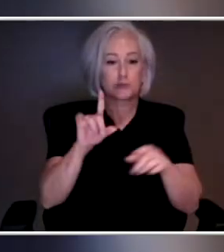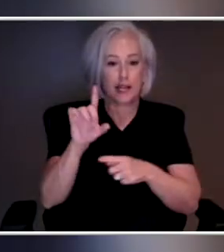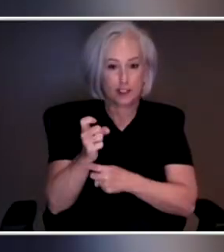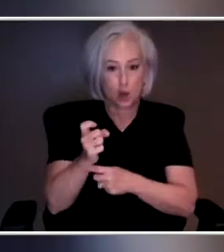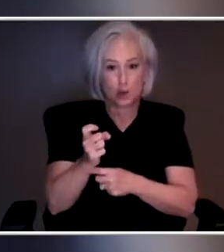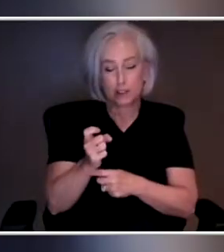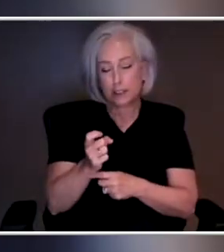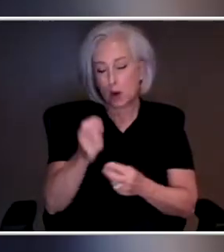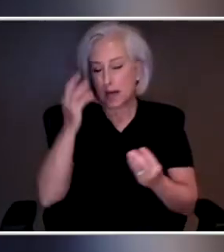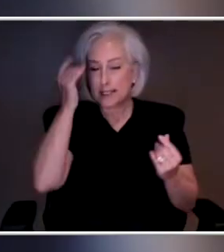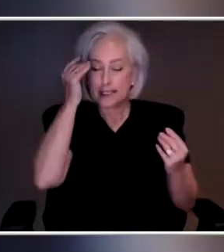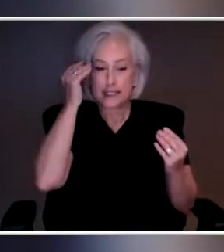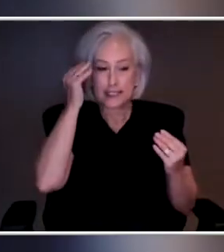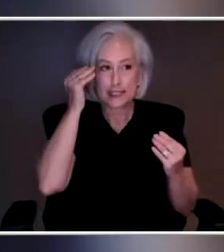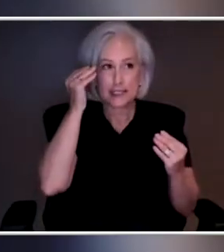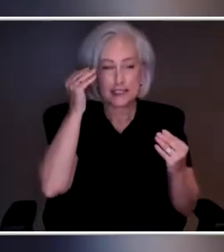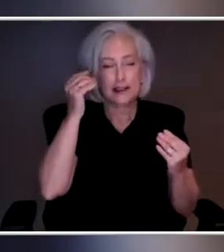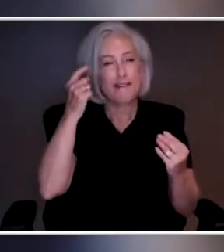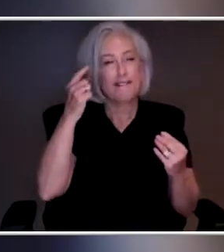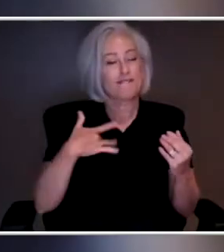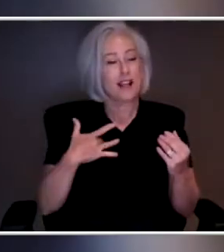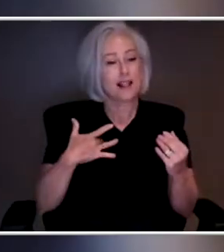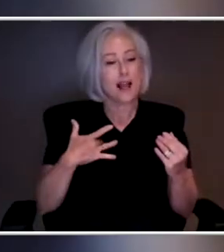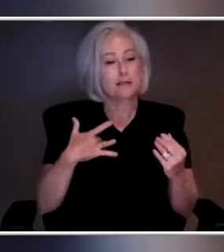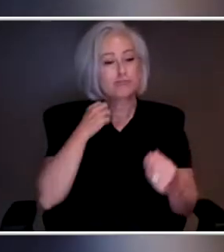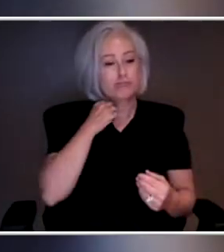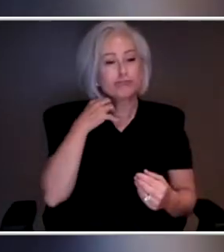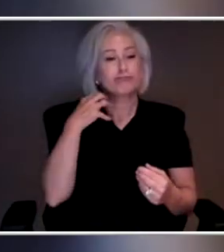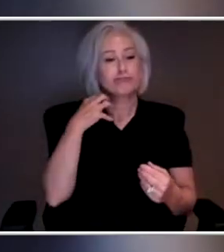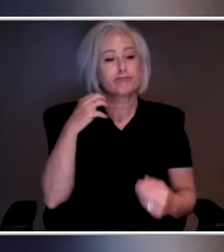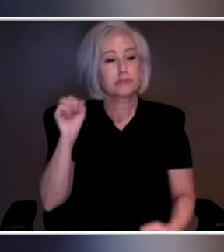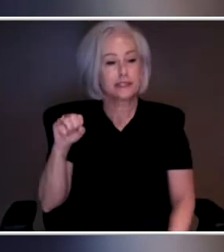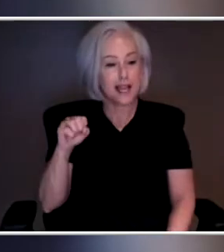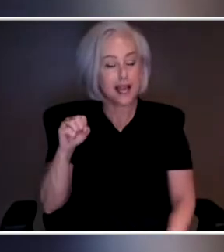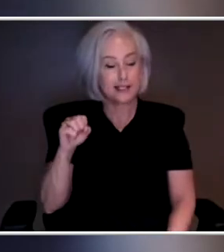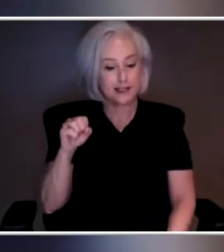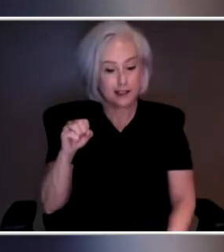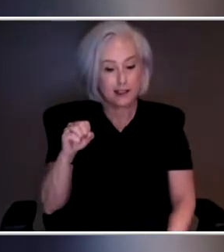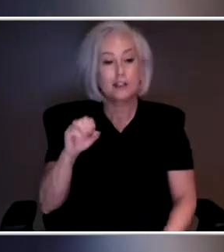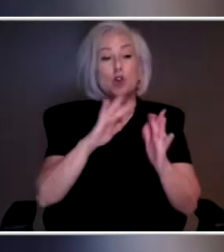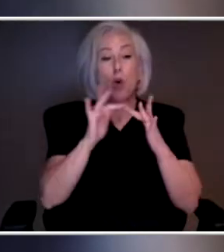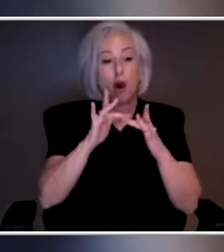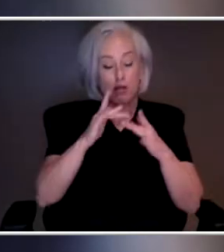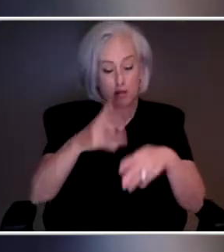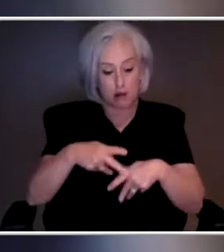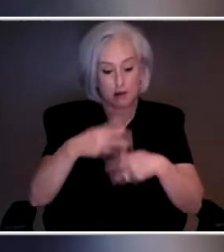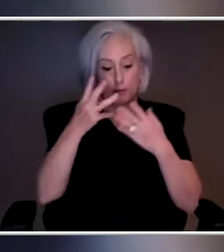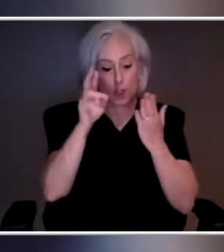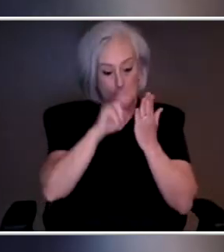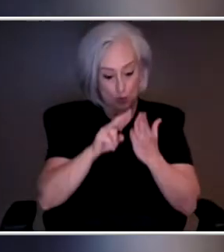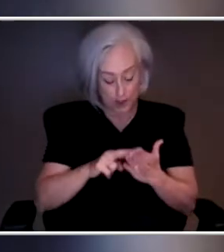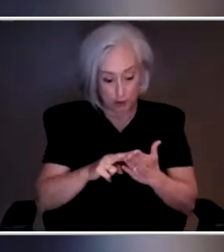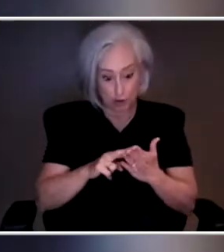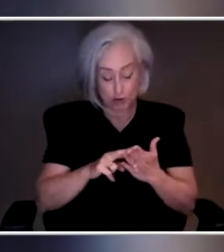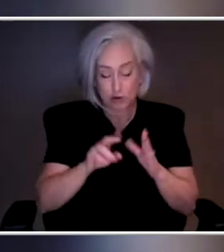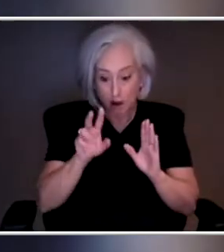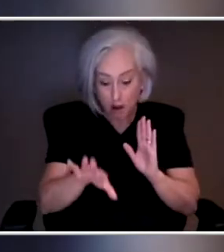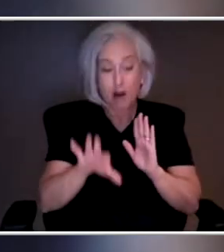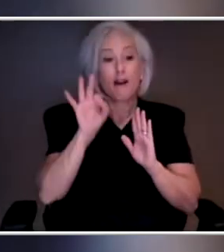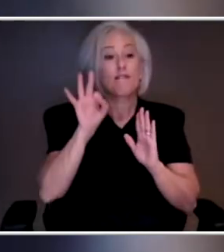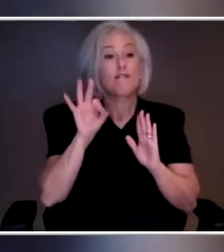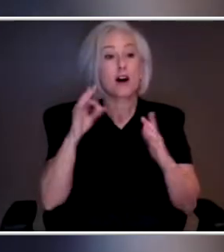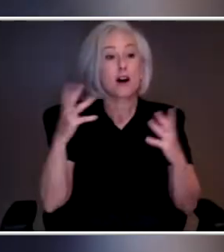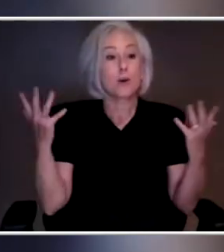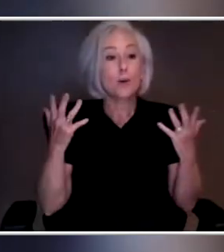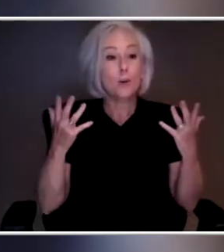situation. I thought it had gotten larger. So I got online and started researching again. And at that point, magically, I was able to